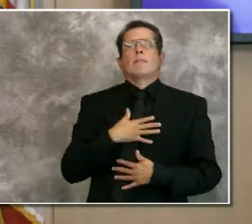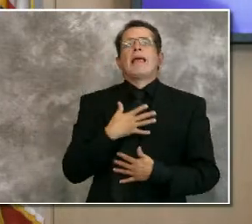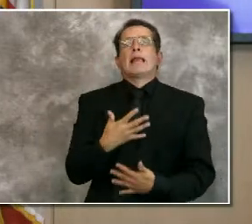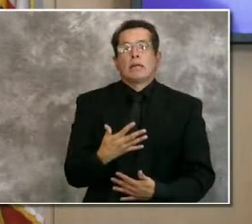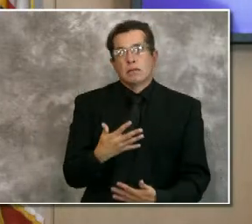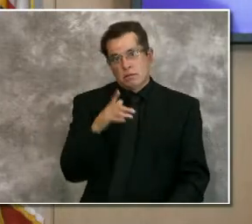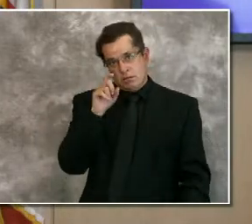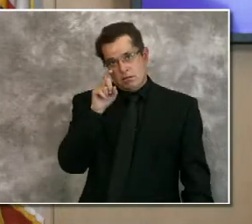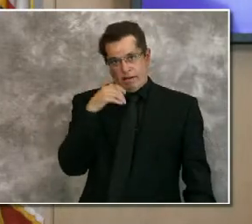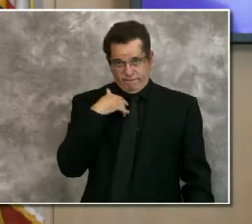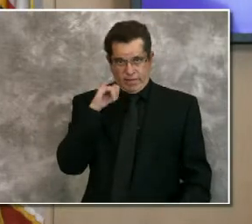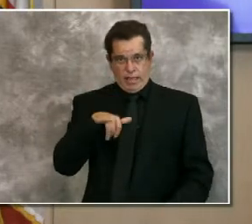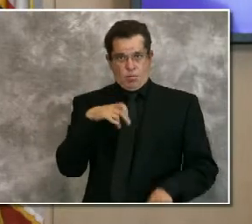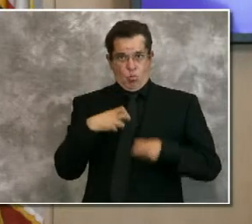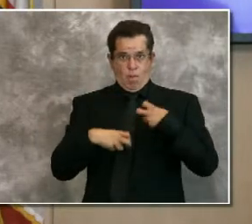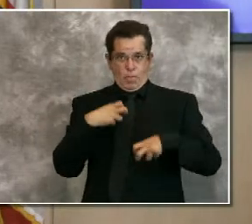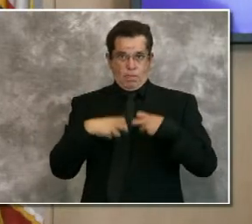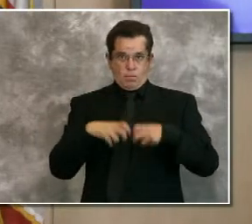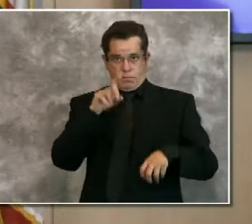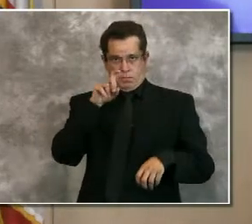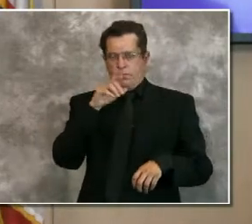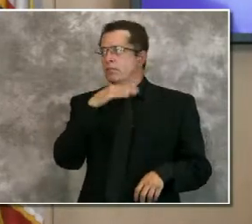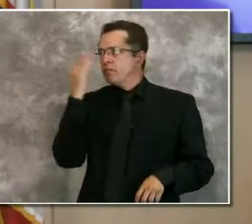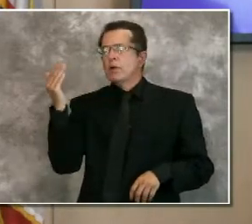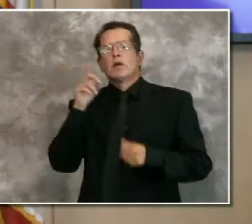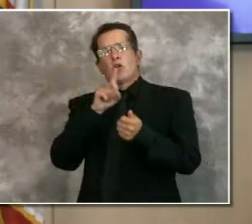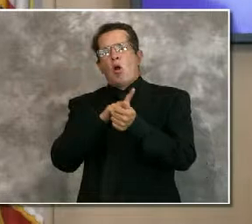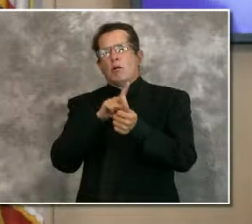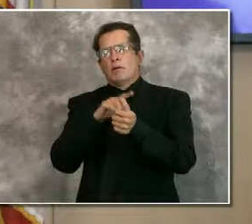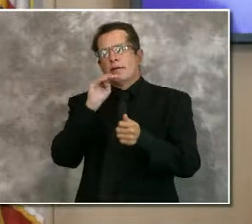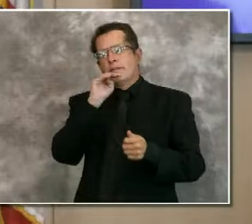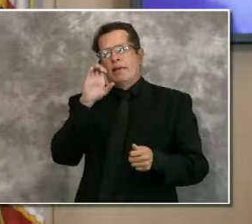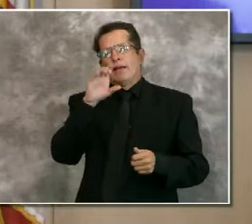Okay, Dr. McDonald is going to respond.